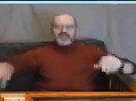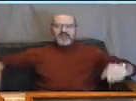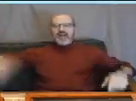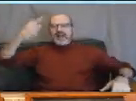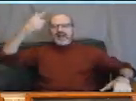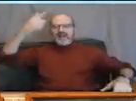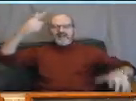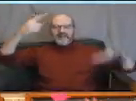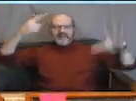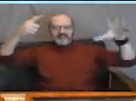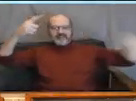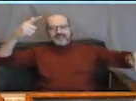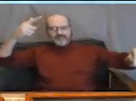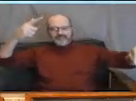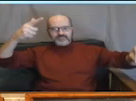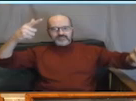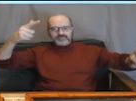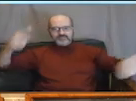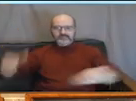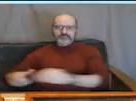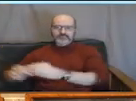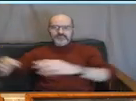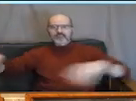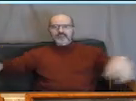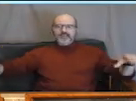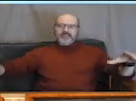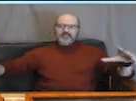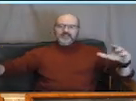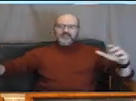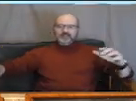high. Toss, catch. Put it back.